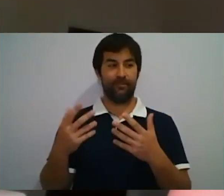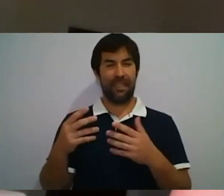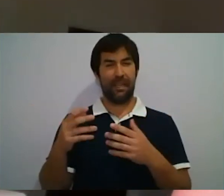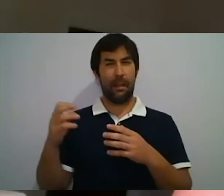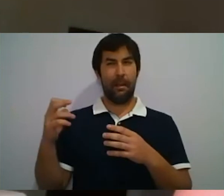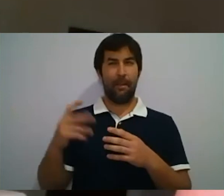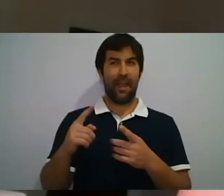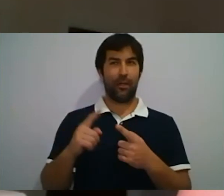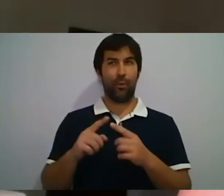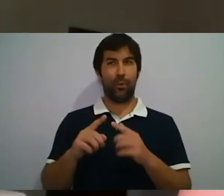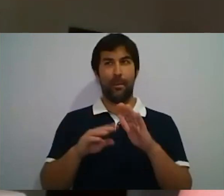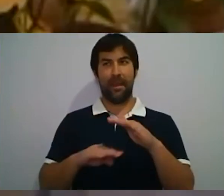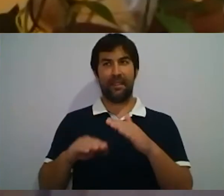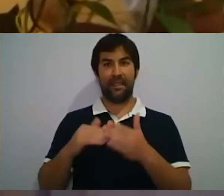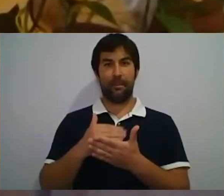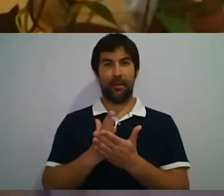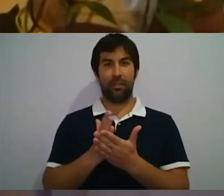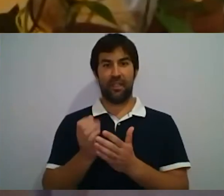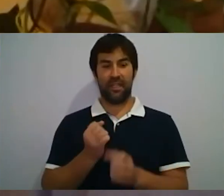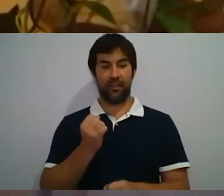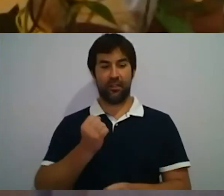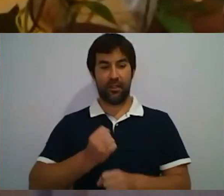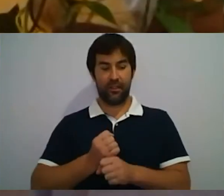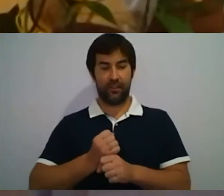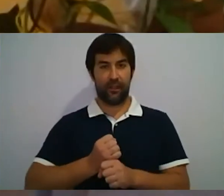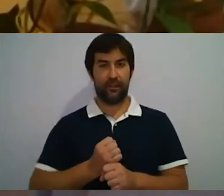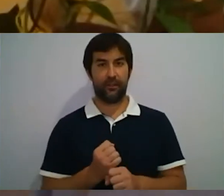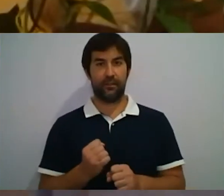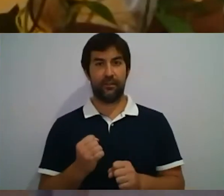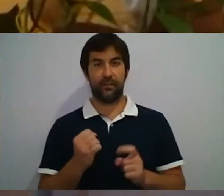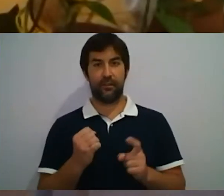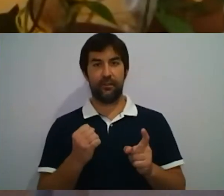I'm even forgetting my own acronyms. The Regional Planning Agency